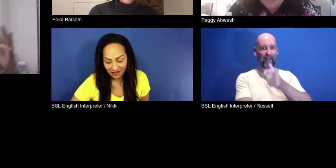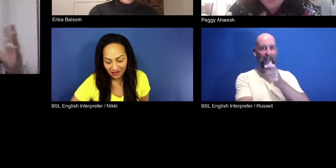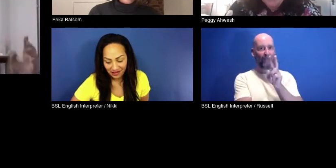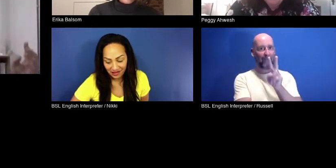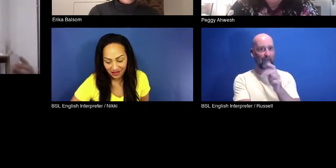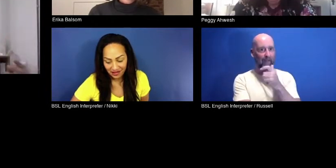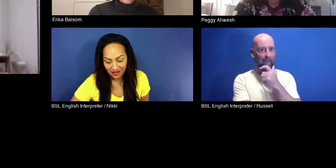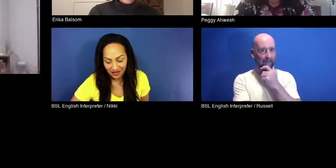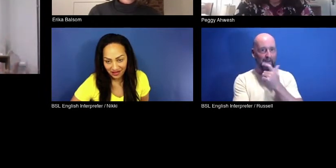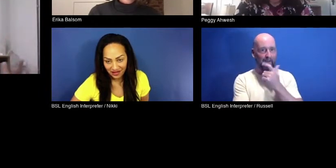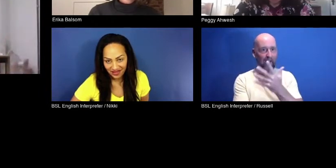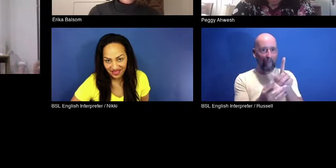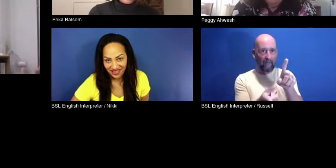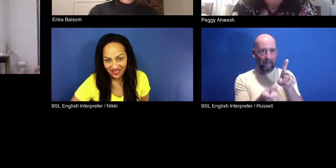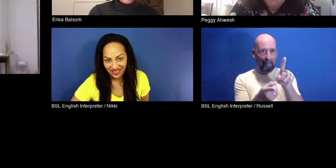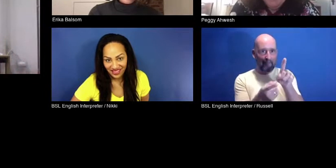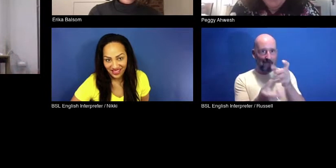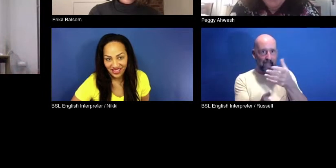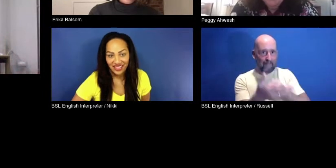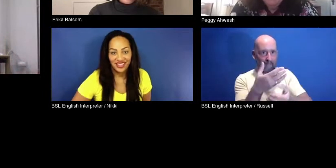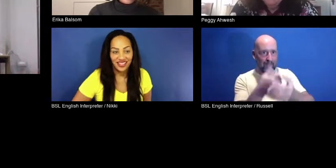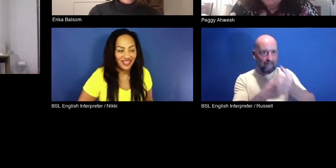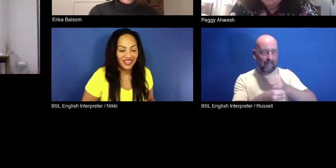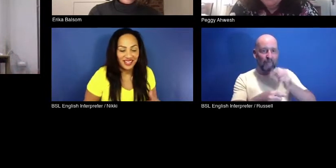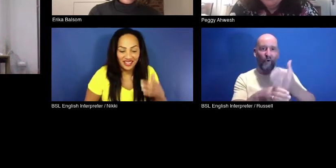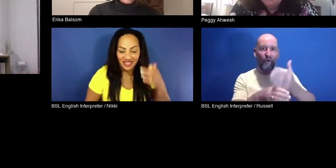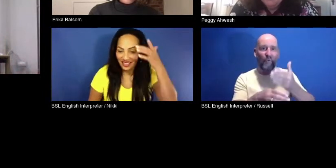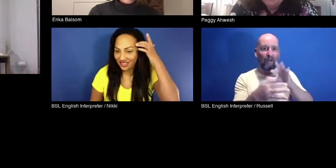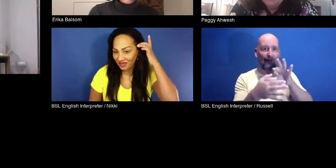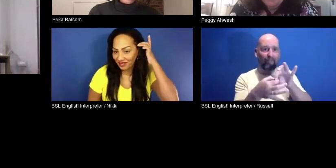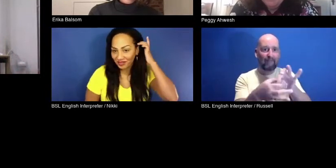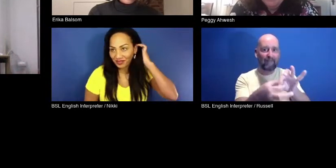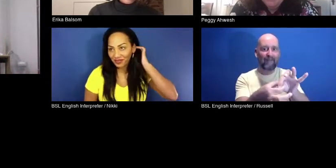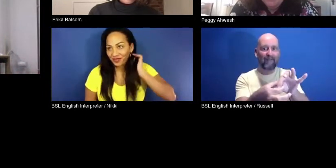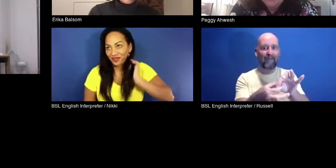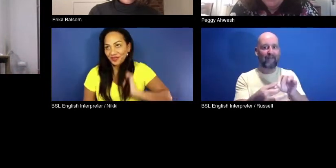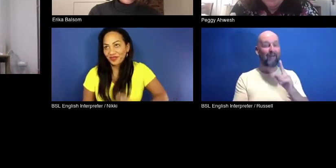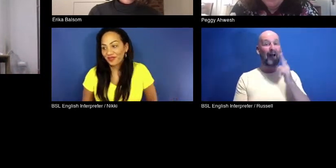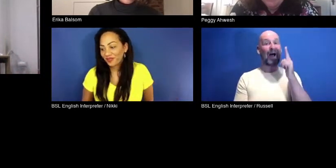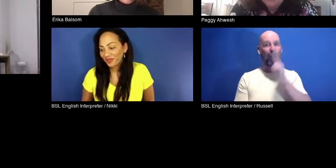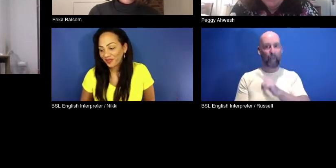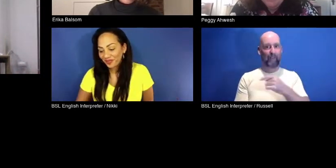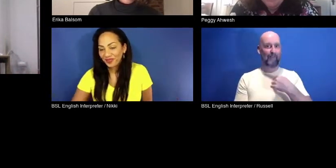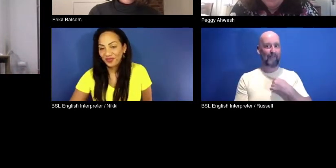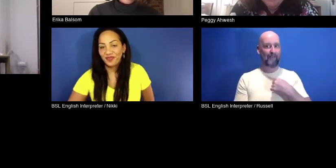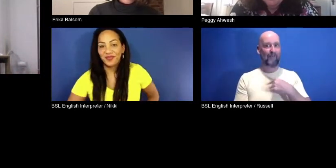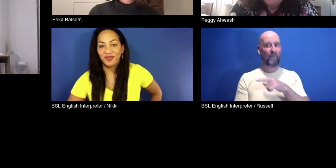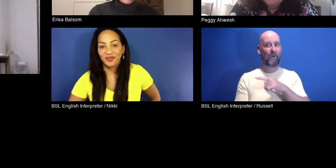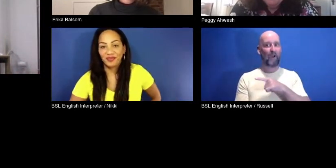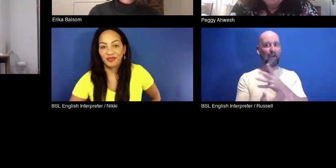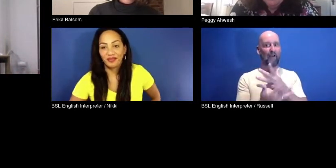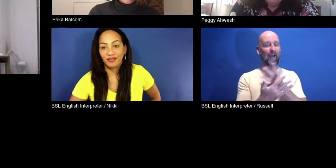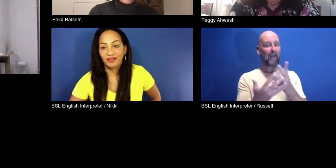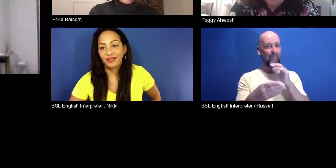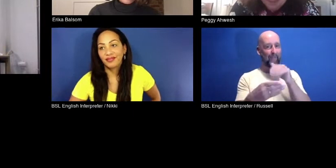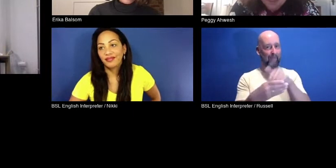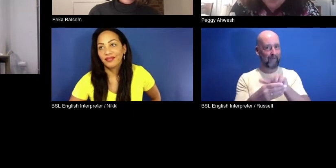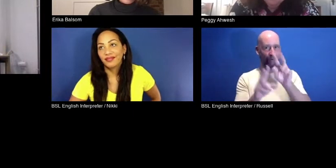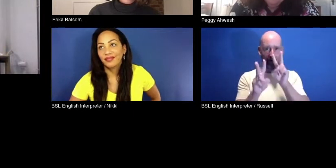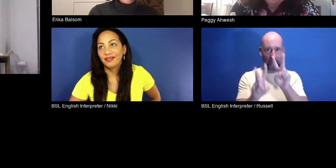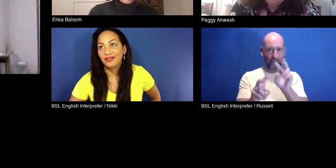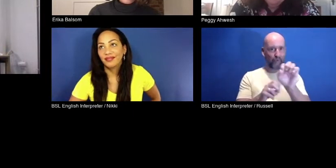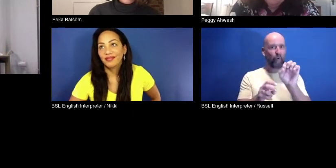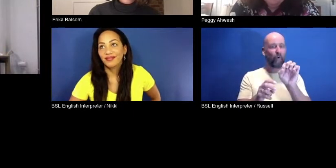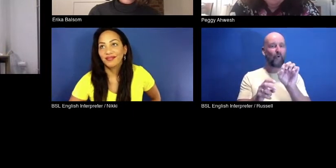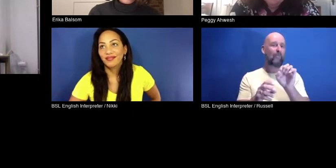more threads kind of emerge out of the work. And I feel just really, really lucky to be able to spend so much time with your work, Peggy. And